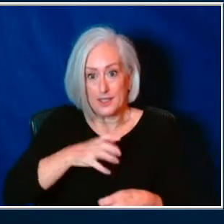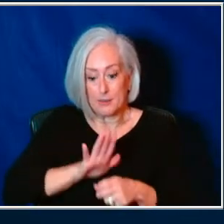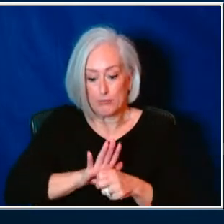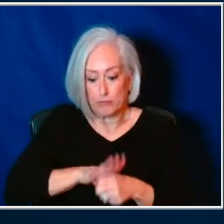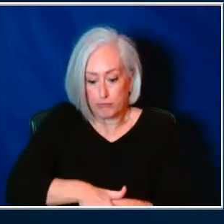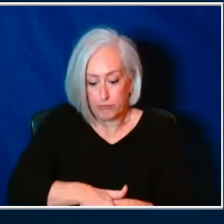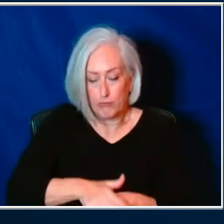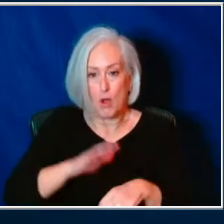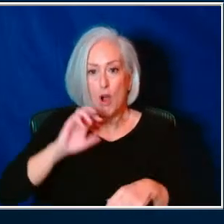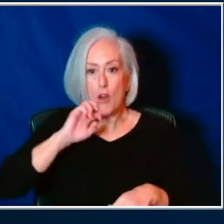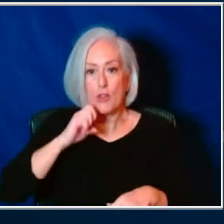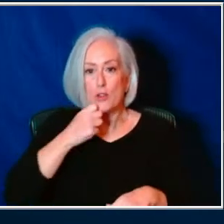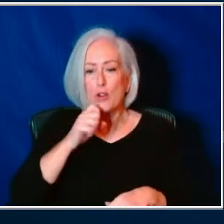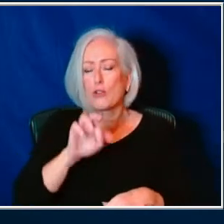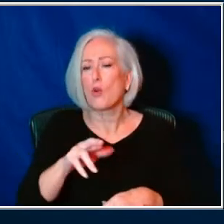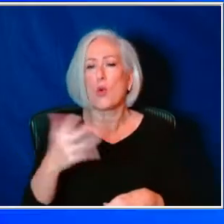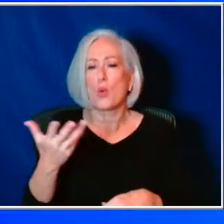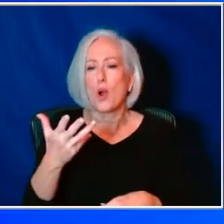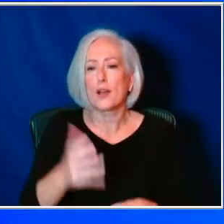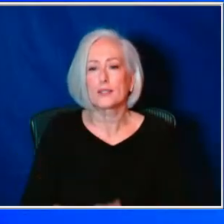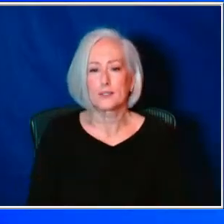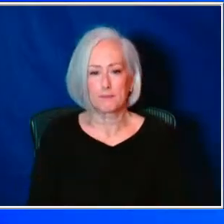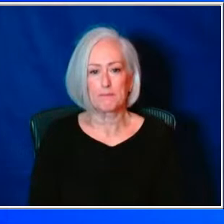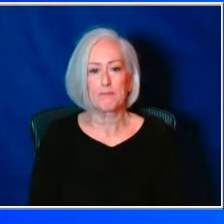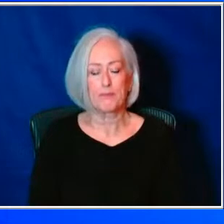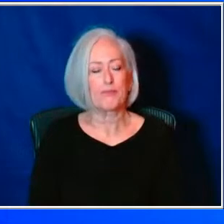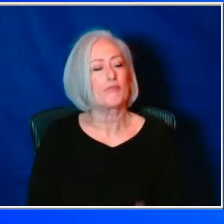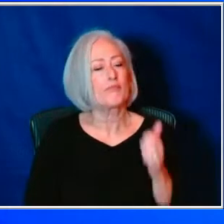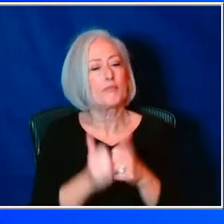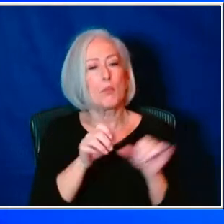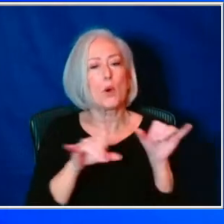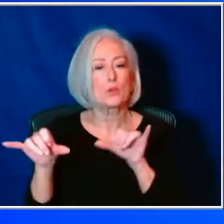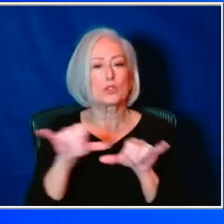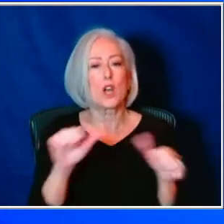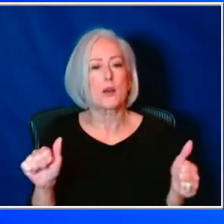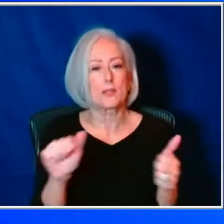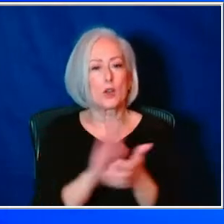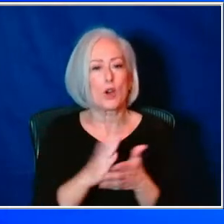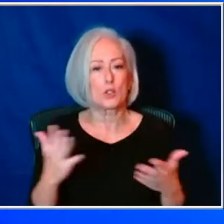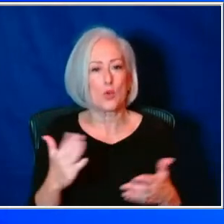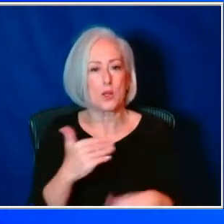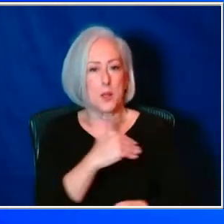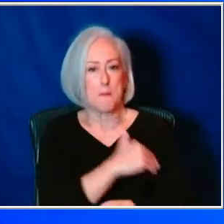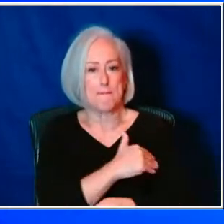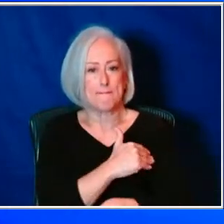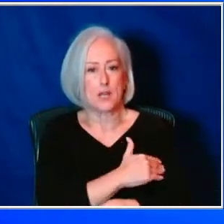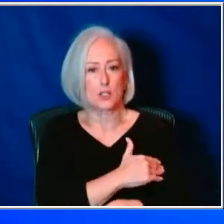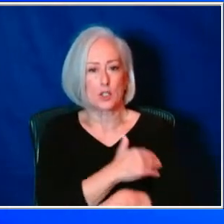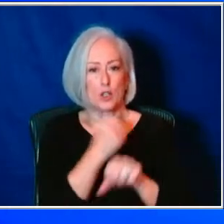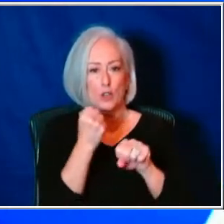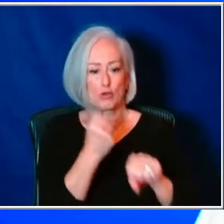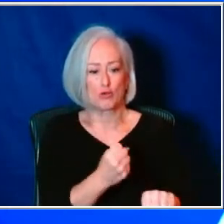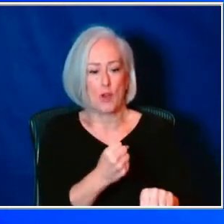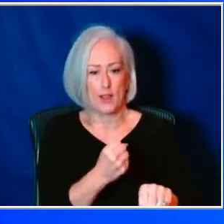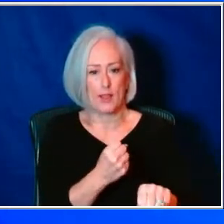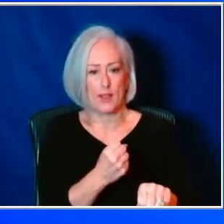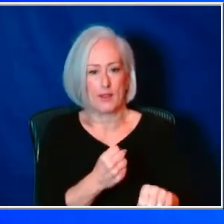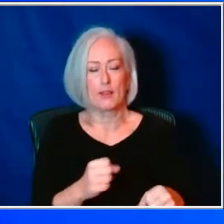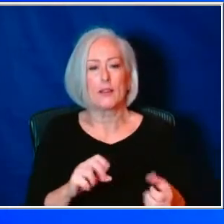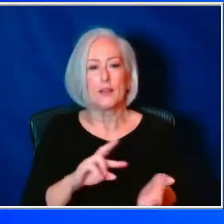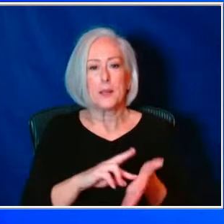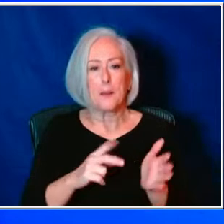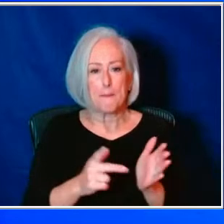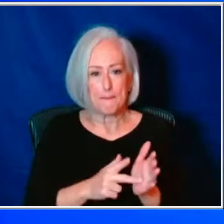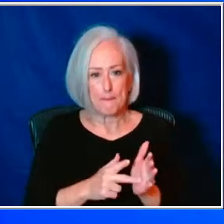common cause? Yeah, the actual most common cause would be a muscular strain, meaning that we have these big, robust